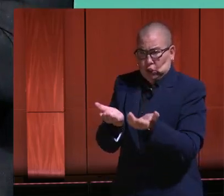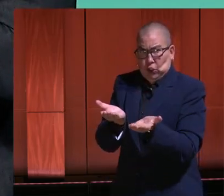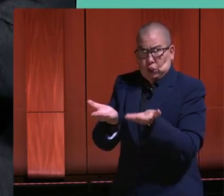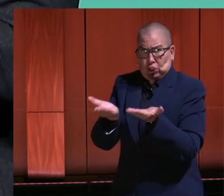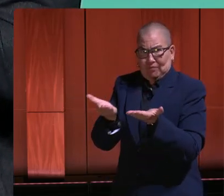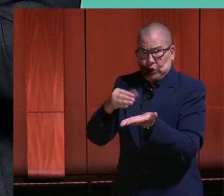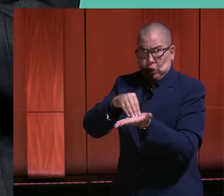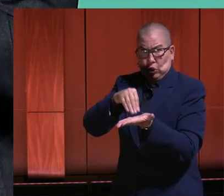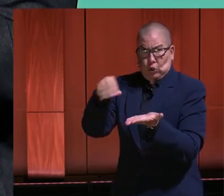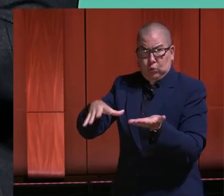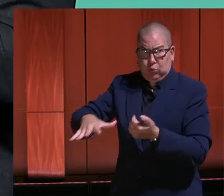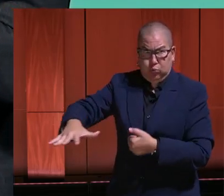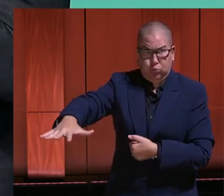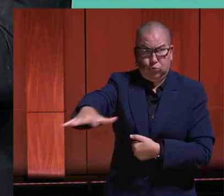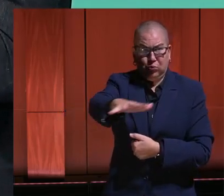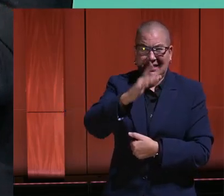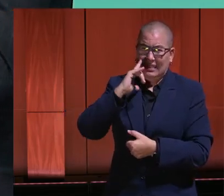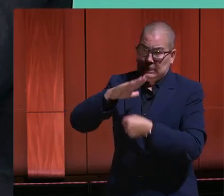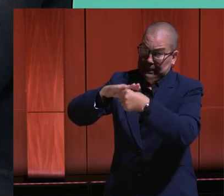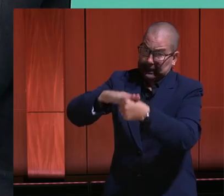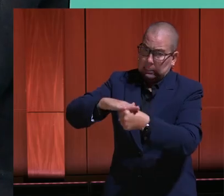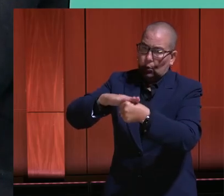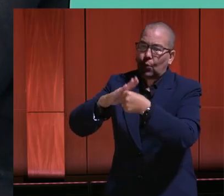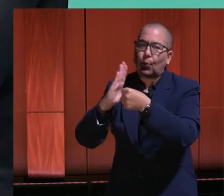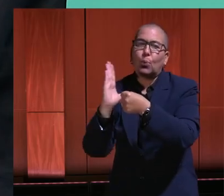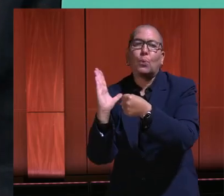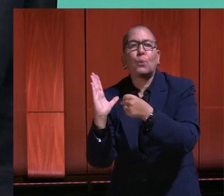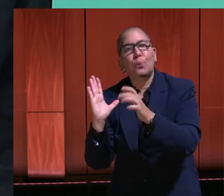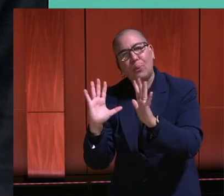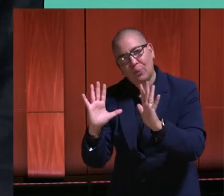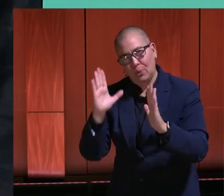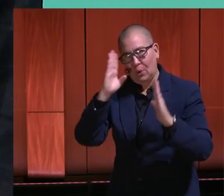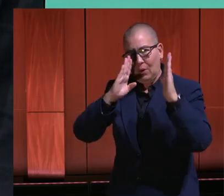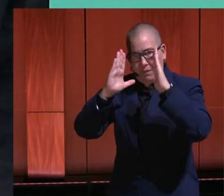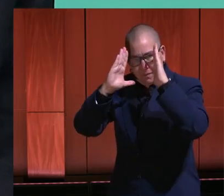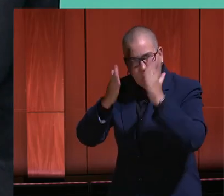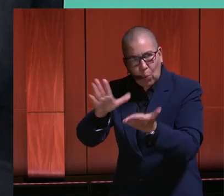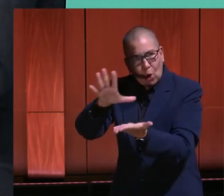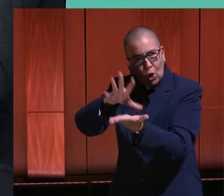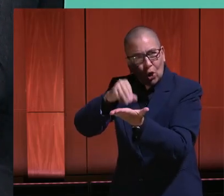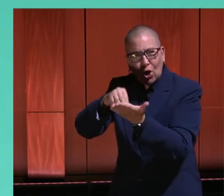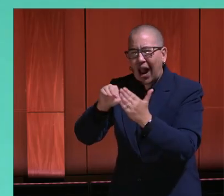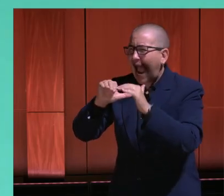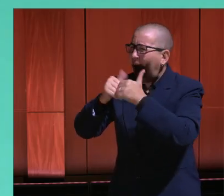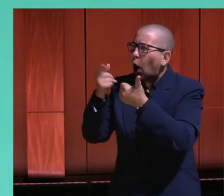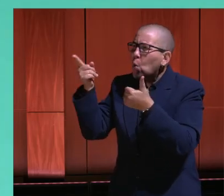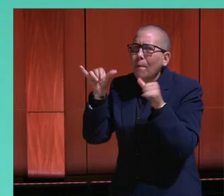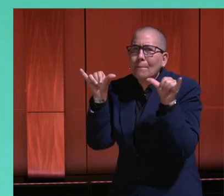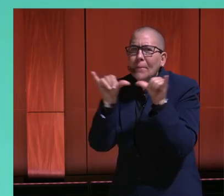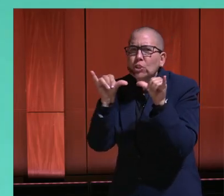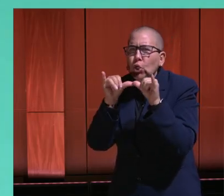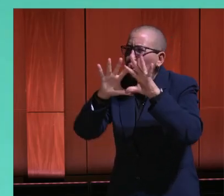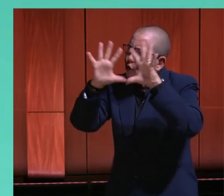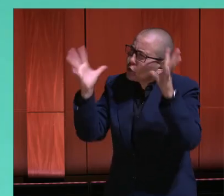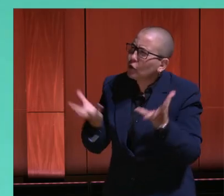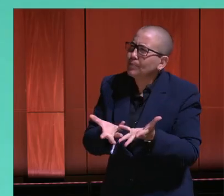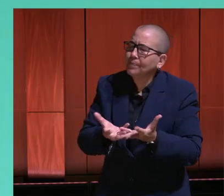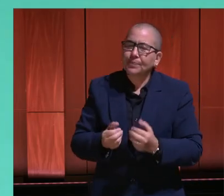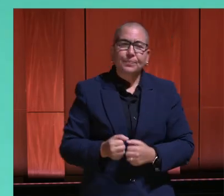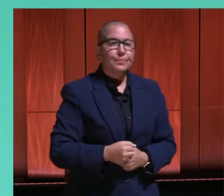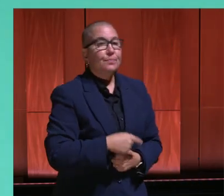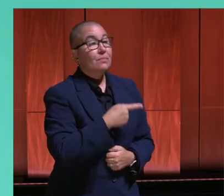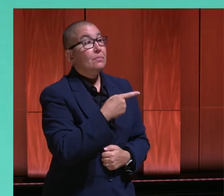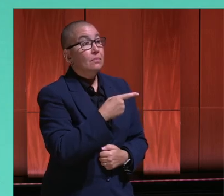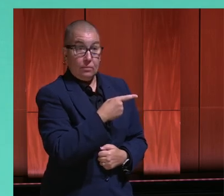stress. How else do you measure the success of your IT initiatives? Yeah, this is a great question. We do a lot